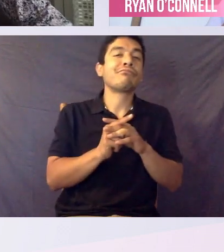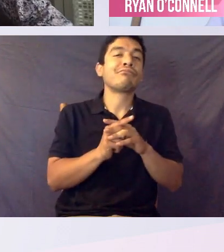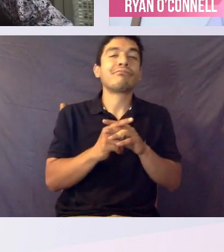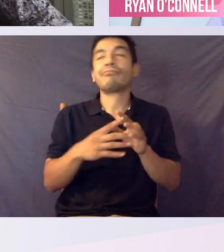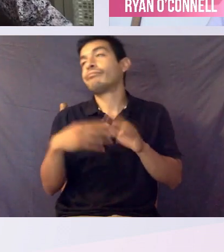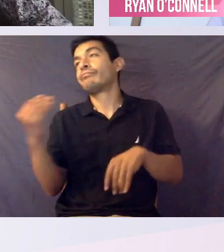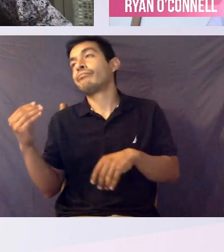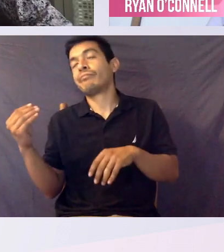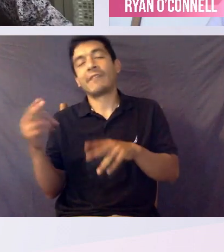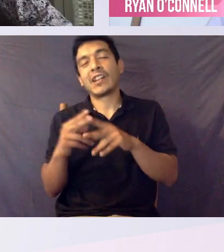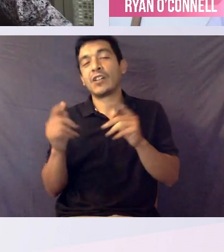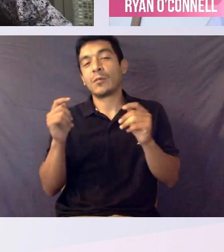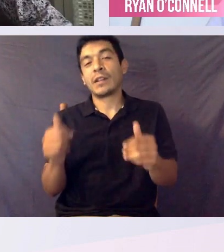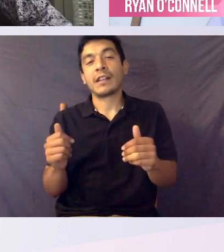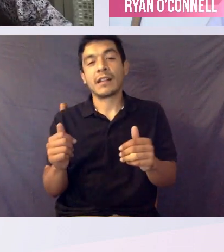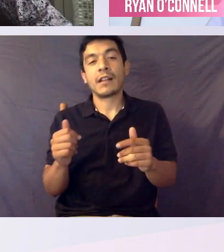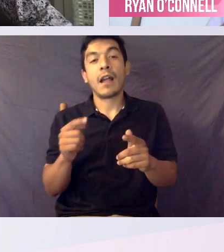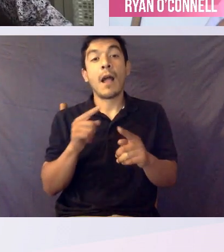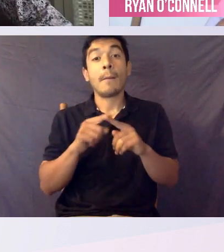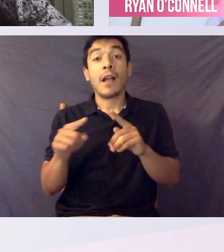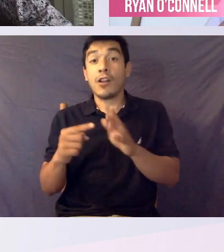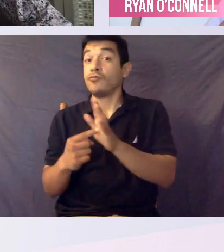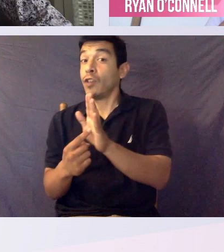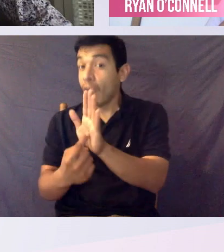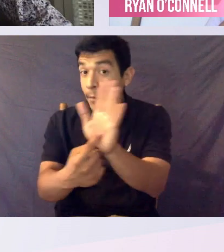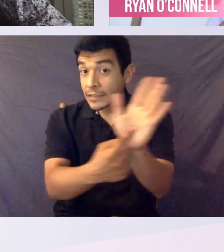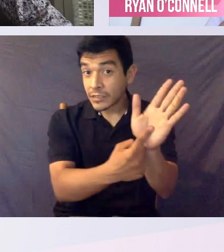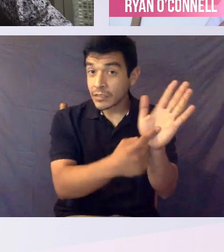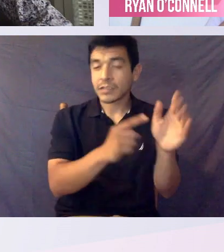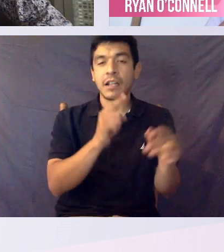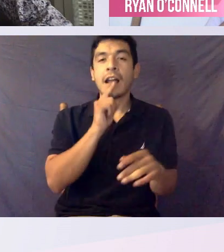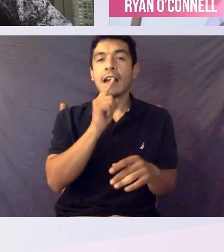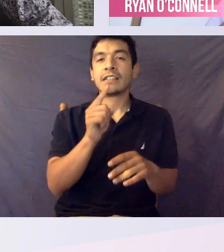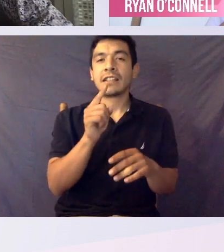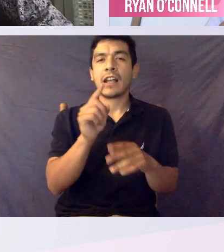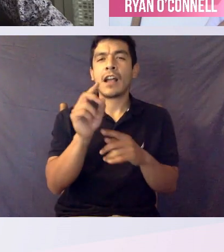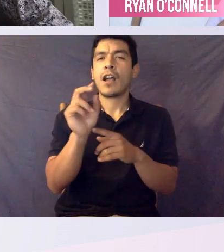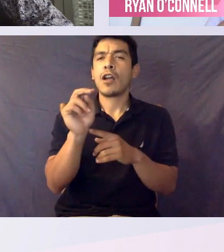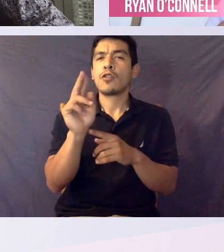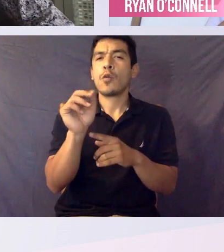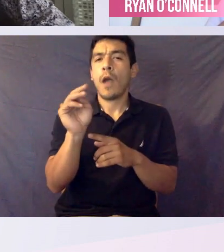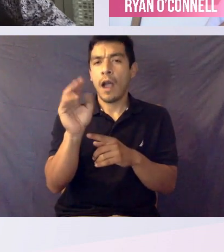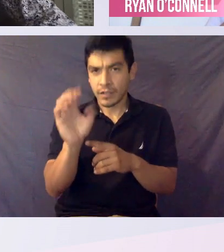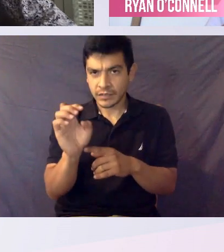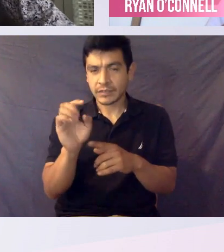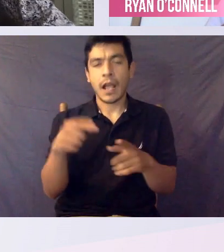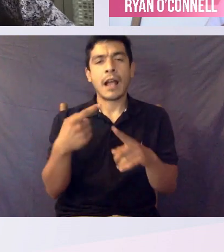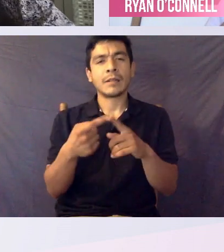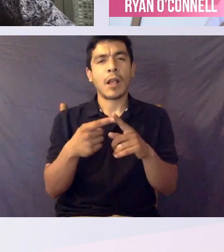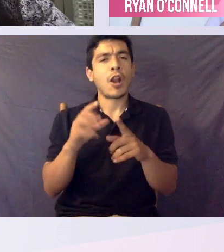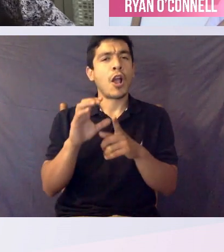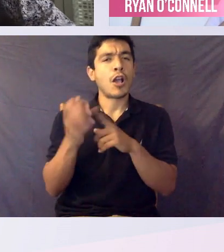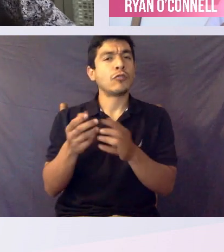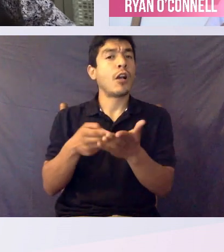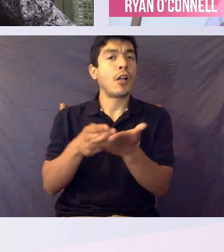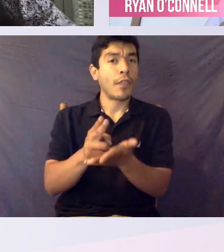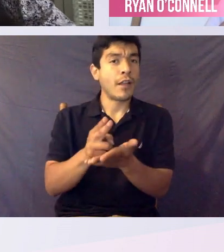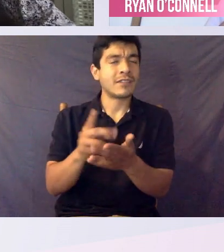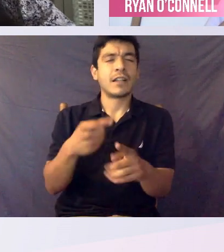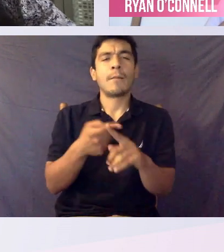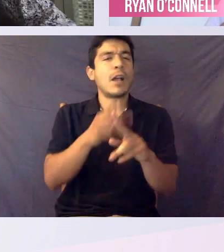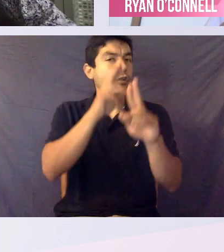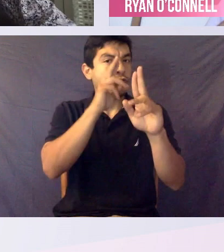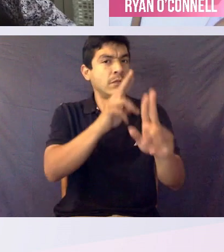very quickly. Representation is about the nuance. It's about the cultural authenticity. It's about a respect for the